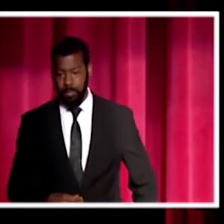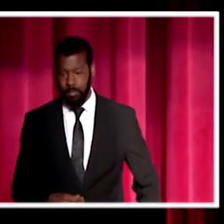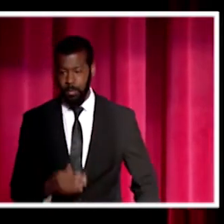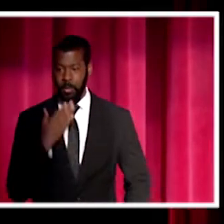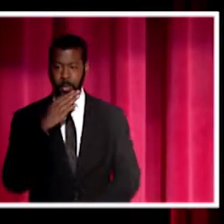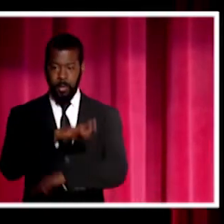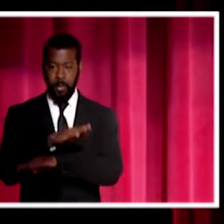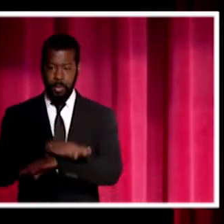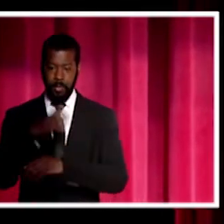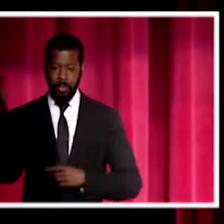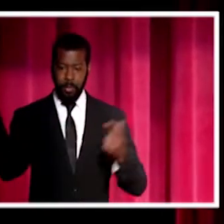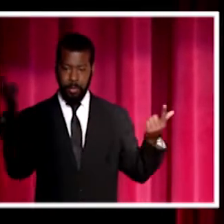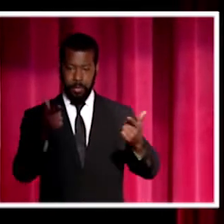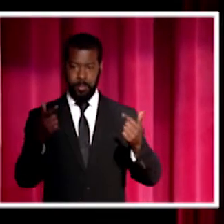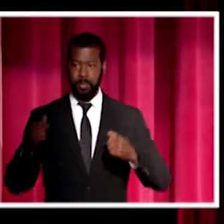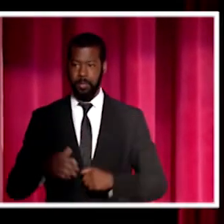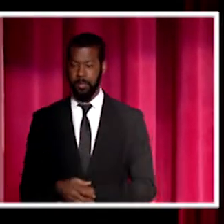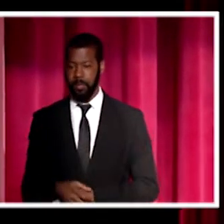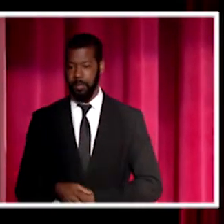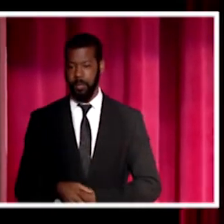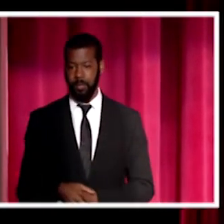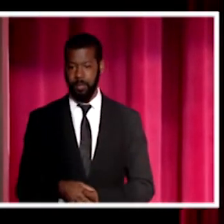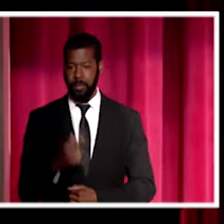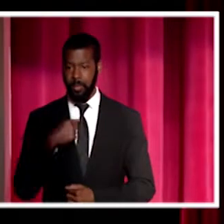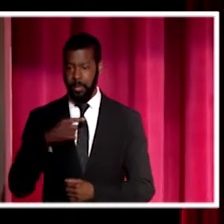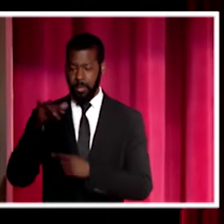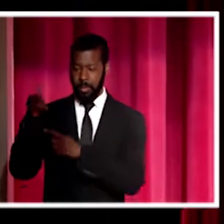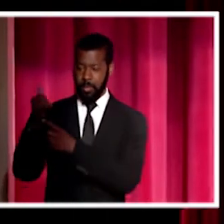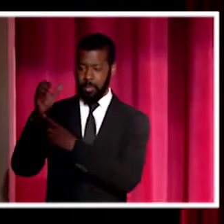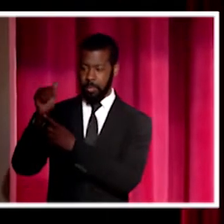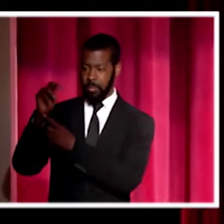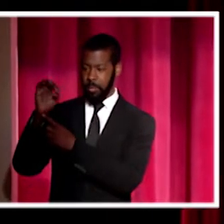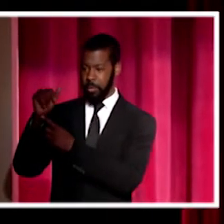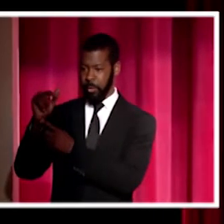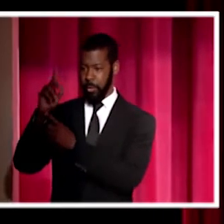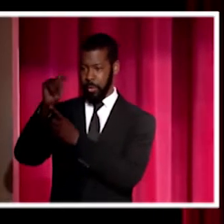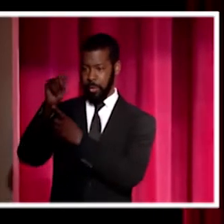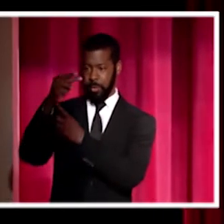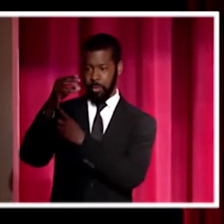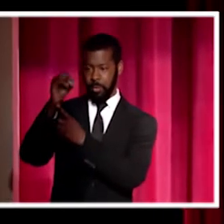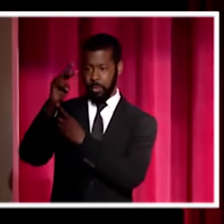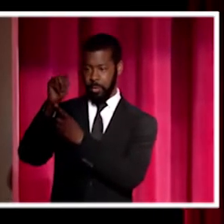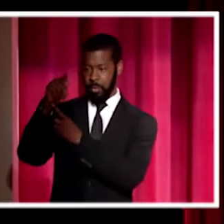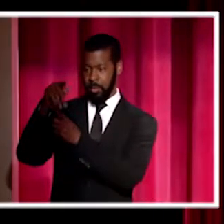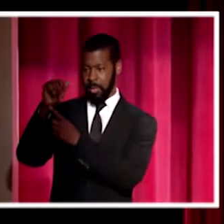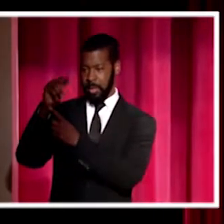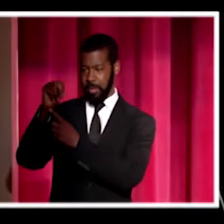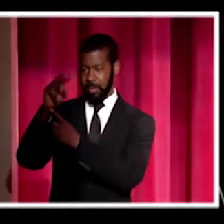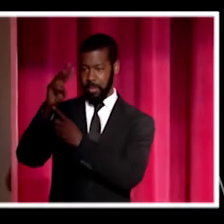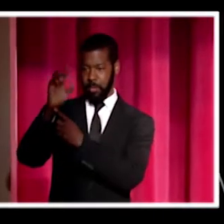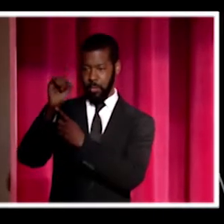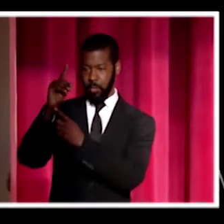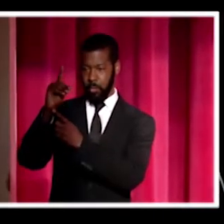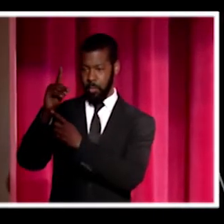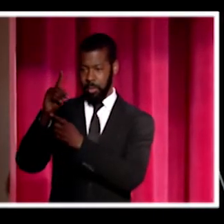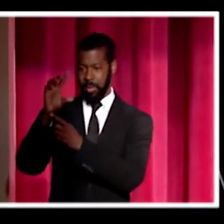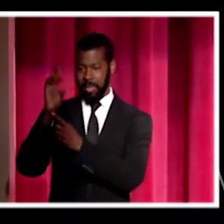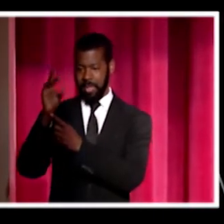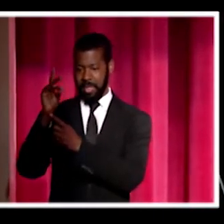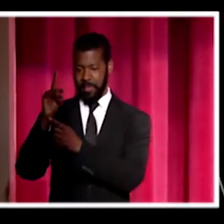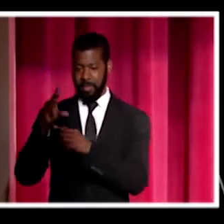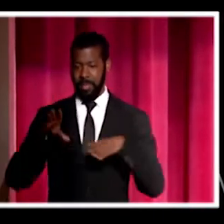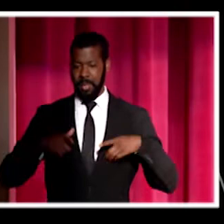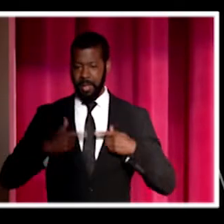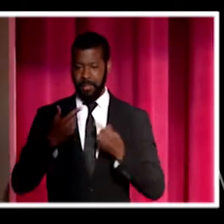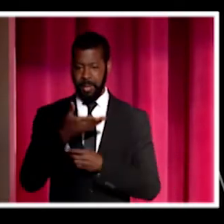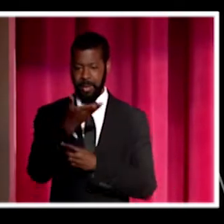Good evening, everyone. I'm Janelle Thompson, a proud Ward 7 resident. Tonight, I'm